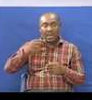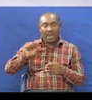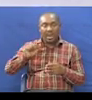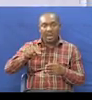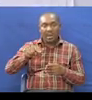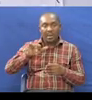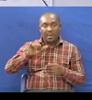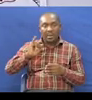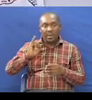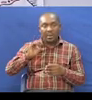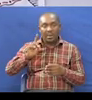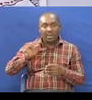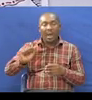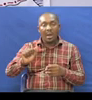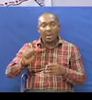in the map.